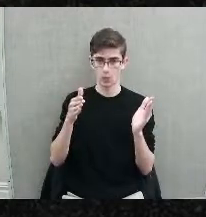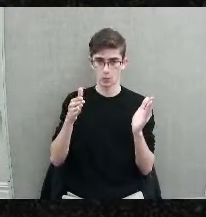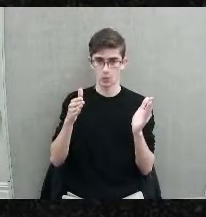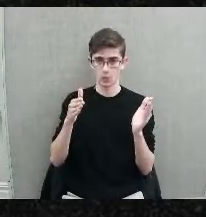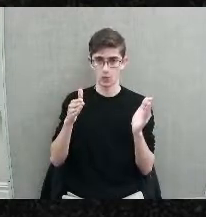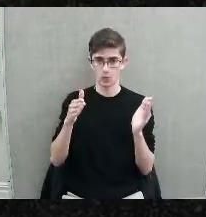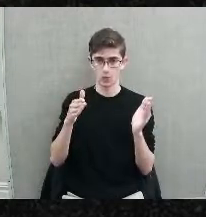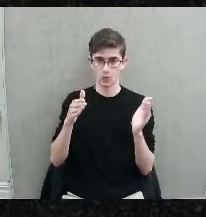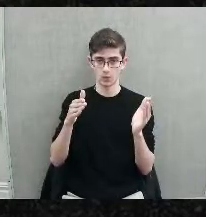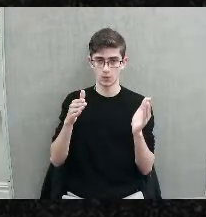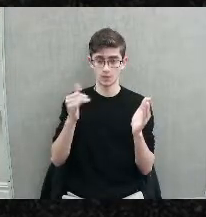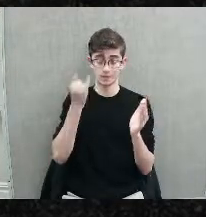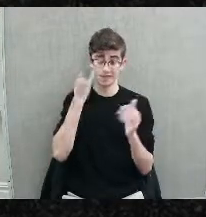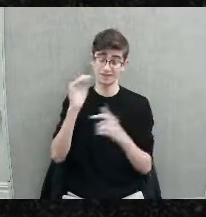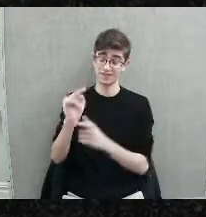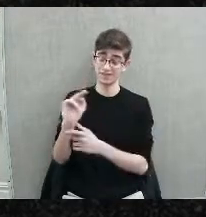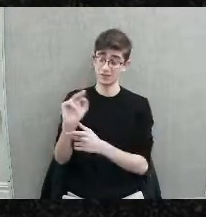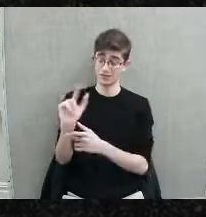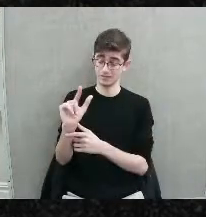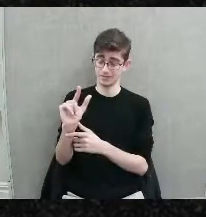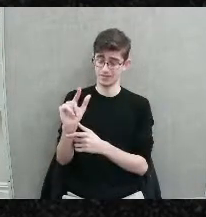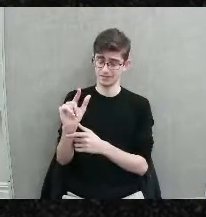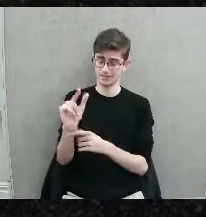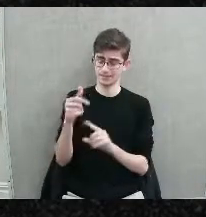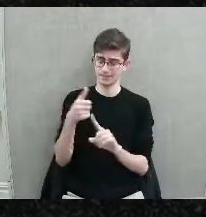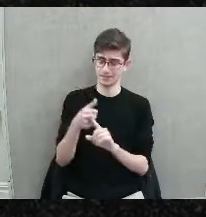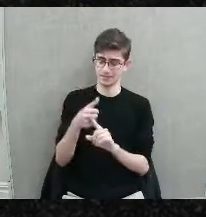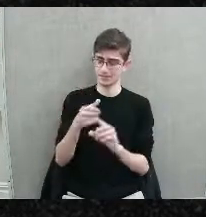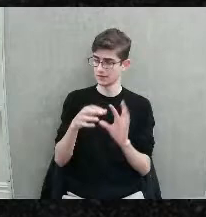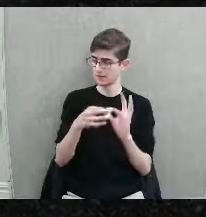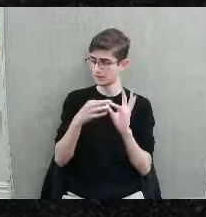If neoliberalism has to do with